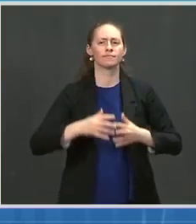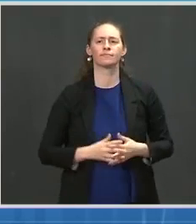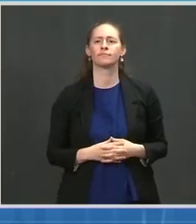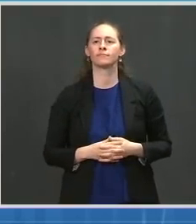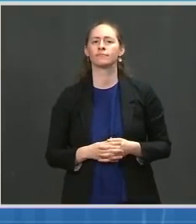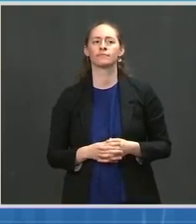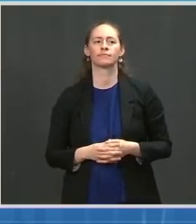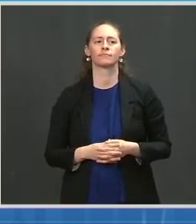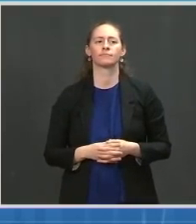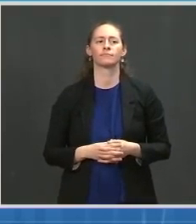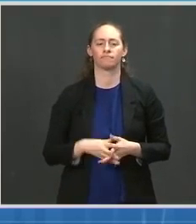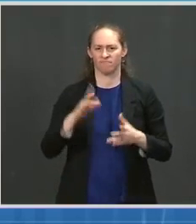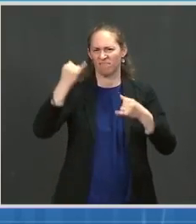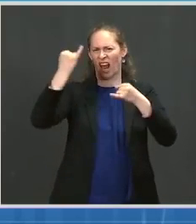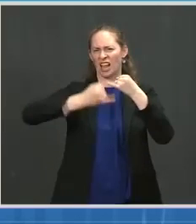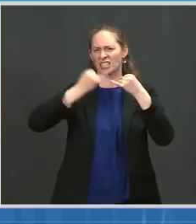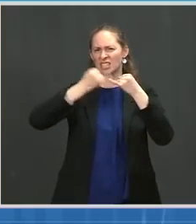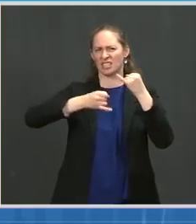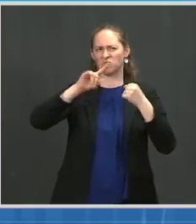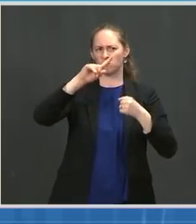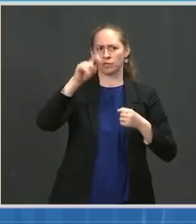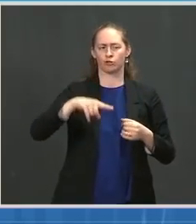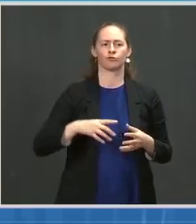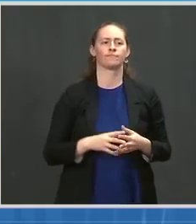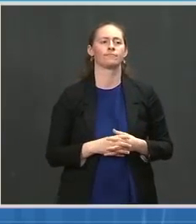Last question, we'll go to Liz Wise at USA Today.